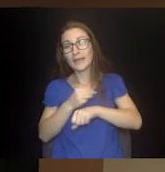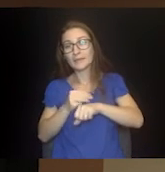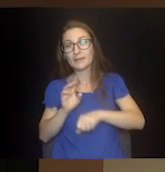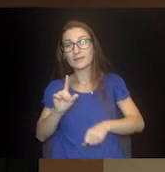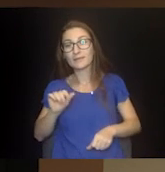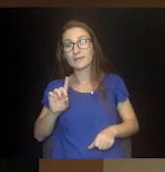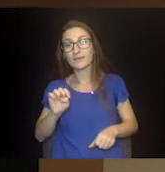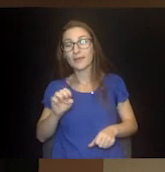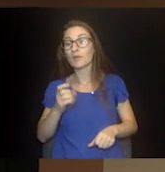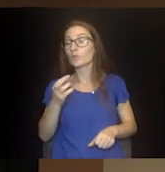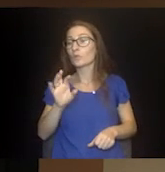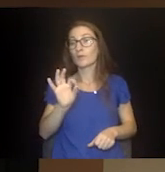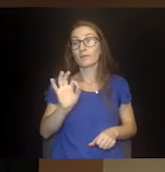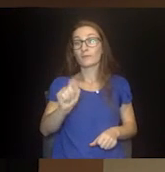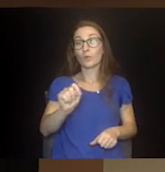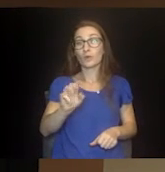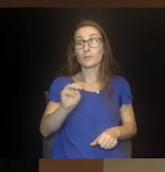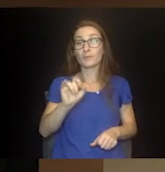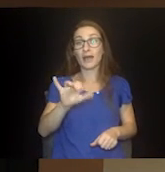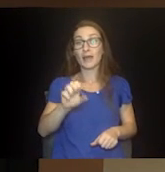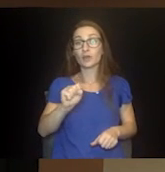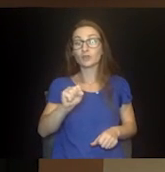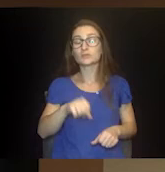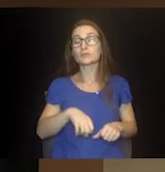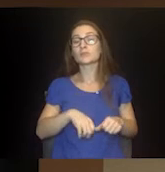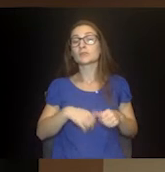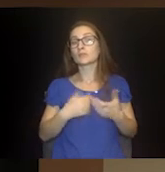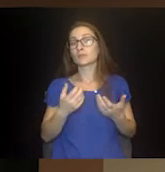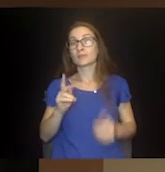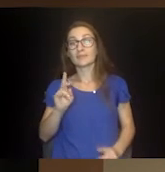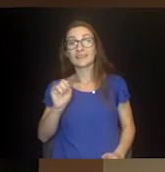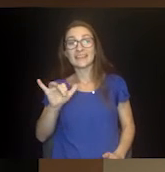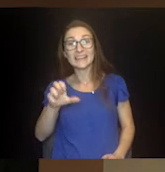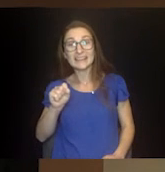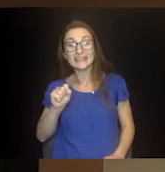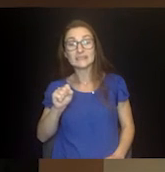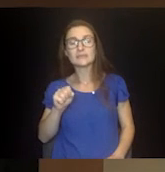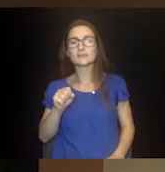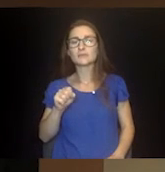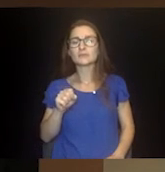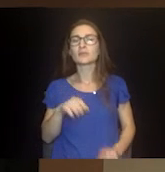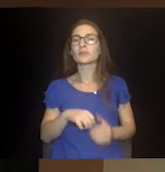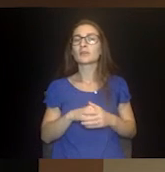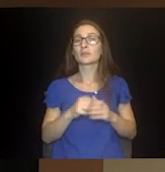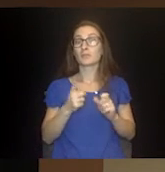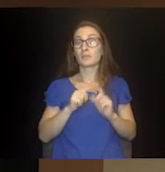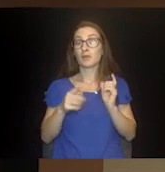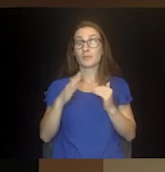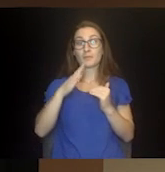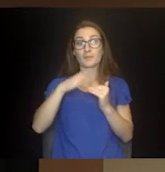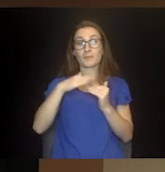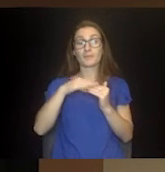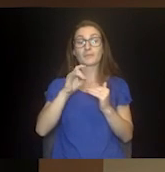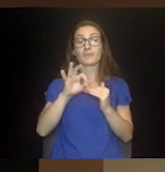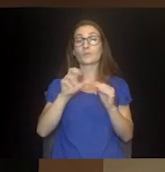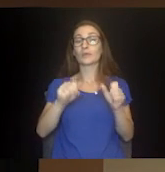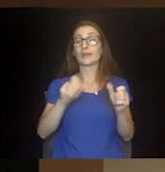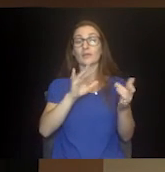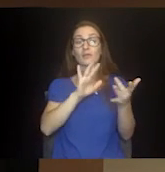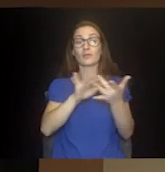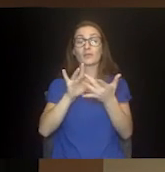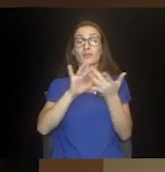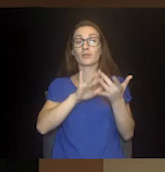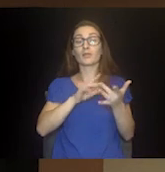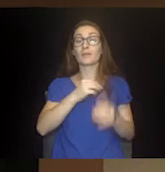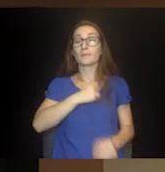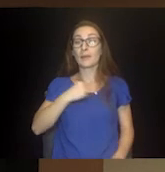down in Miami-Dade or down in, you know, Fort Myers area or even the Keys, but at least, you know, if we can able to